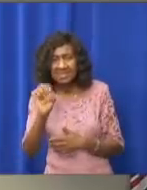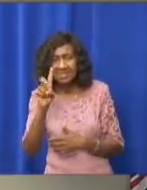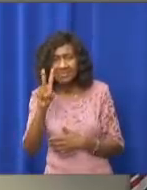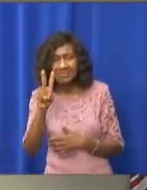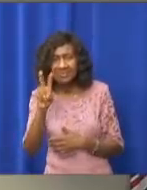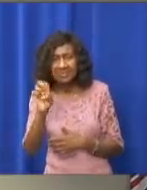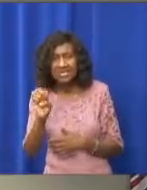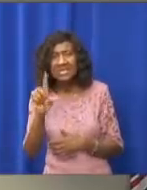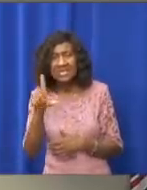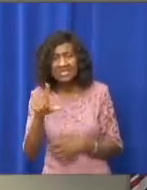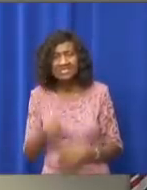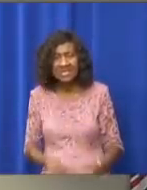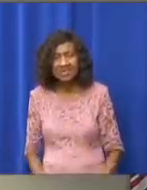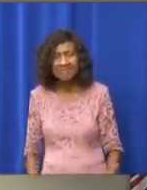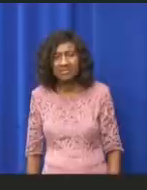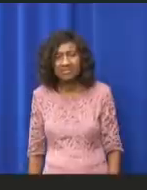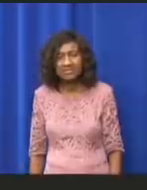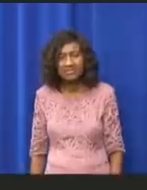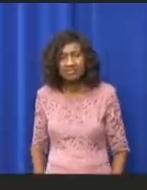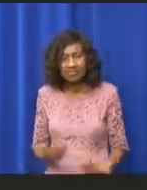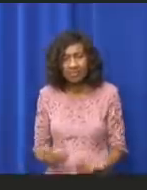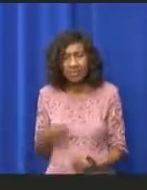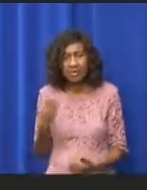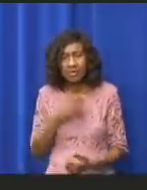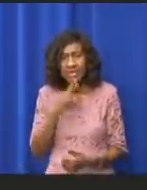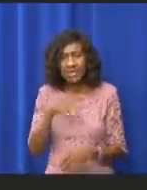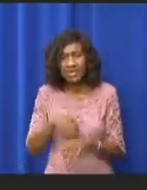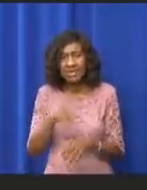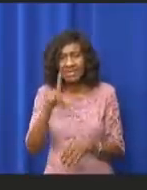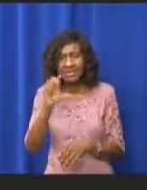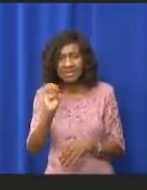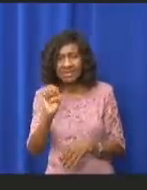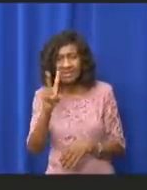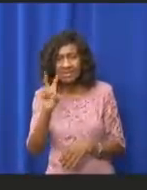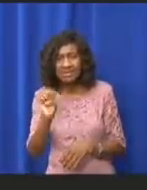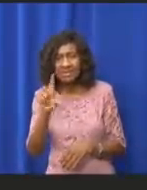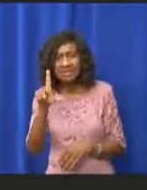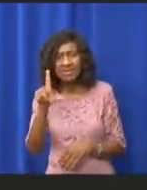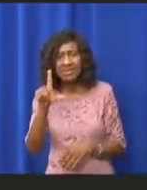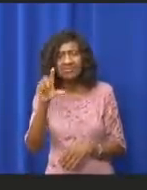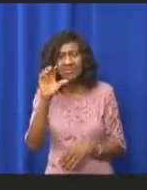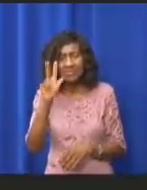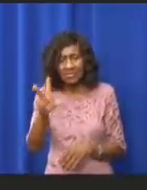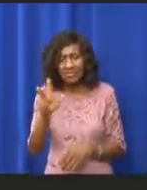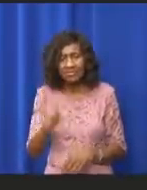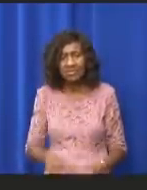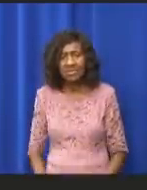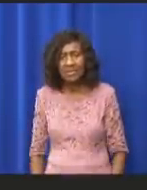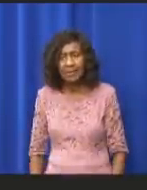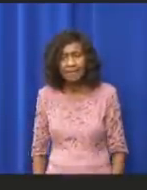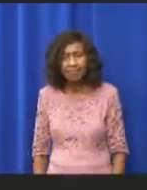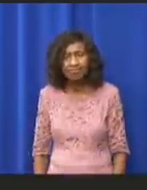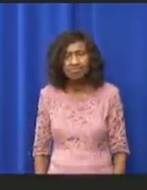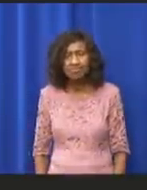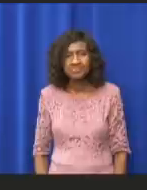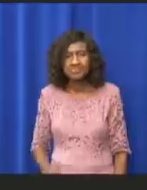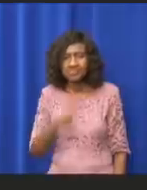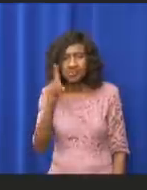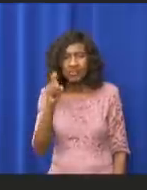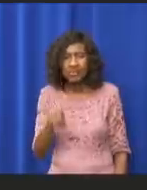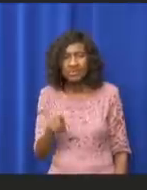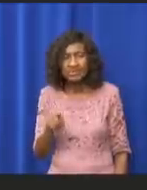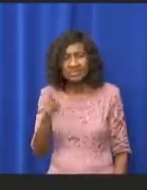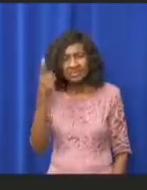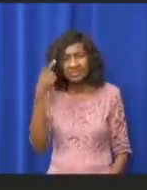Thank you very much. I have a couple of questions, I think, for the Premier now. They're just quick ones, nothing